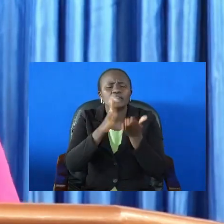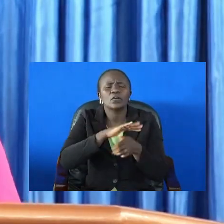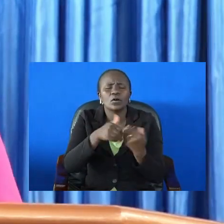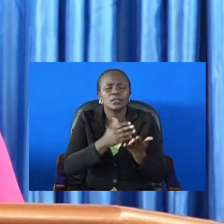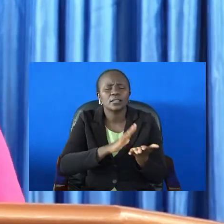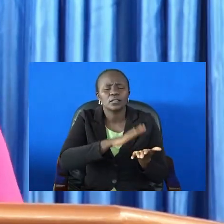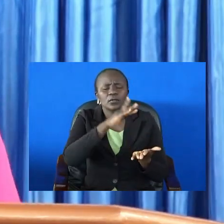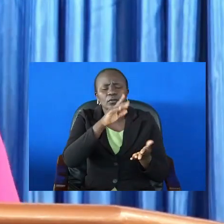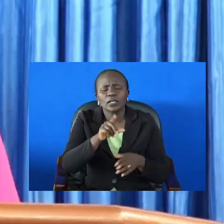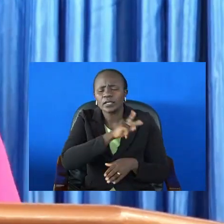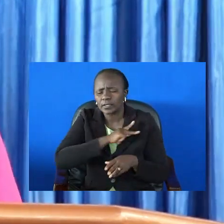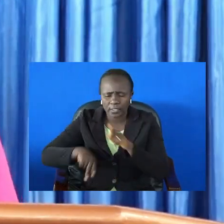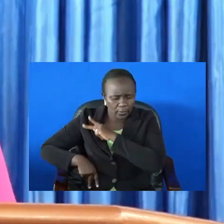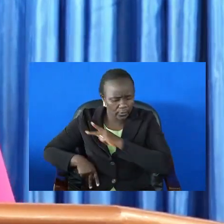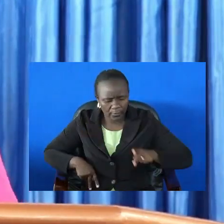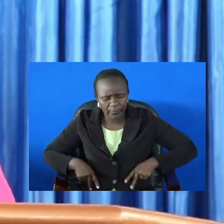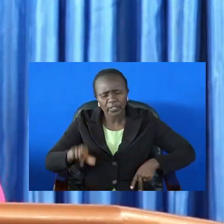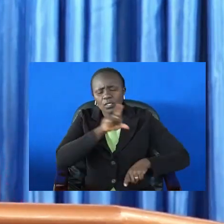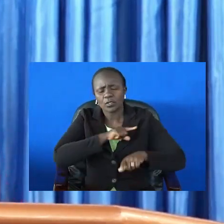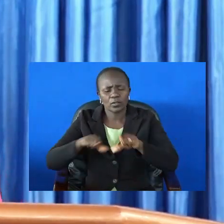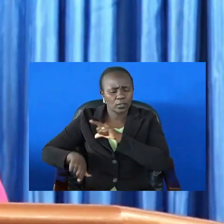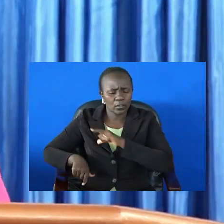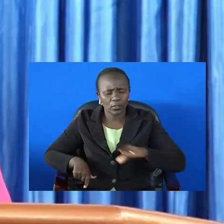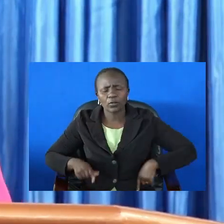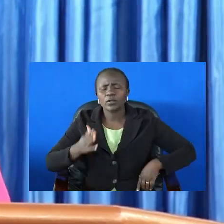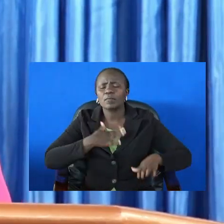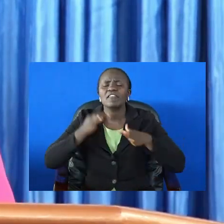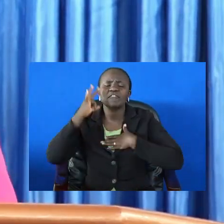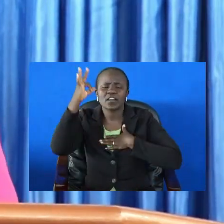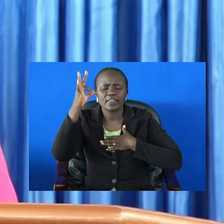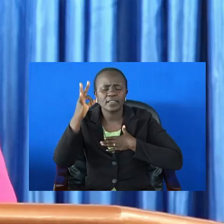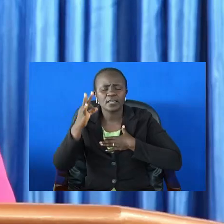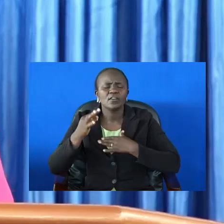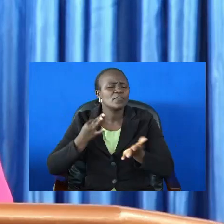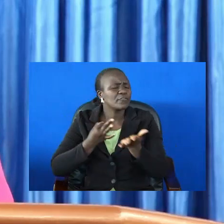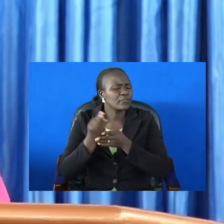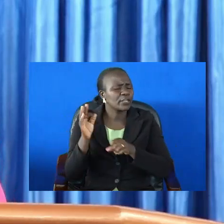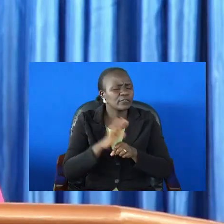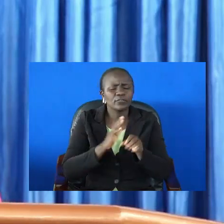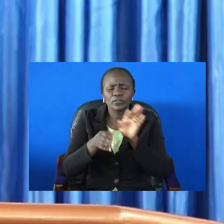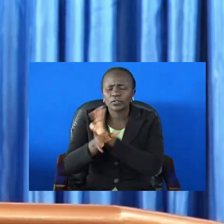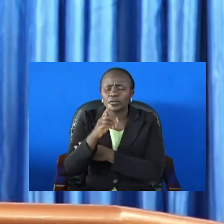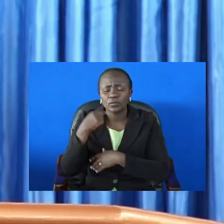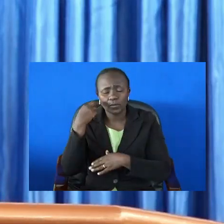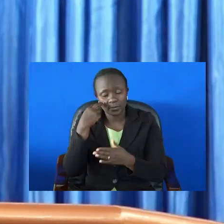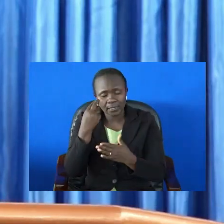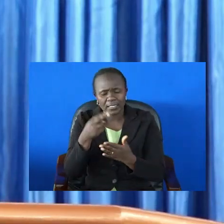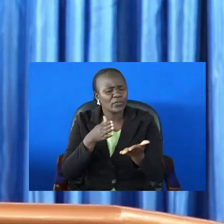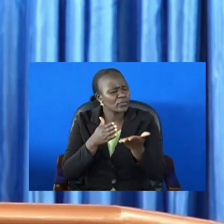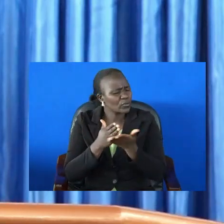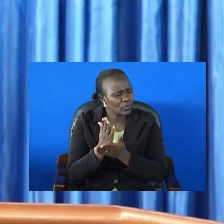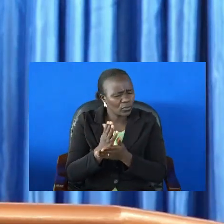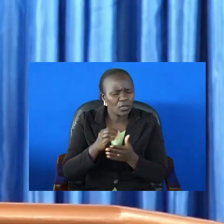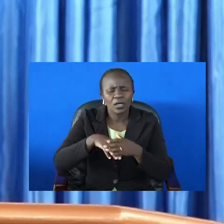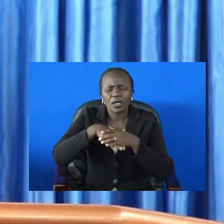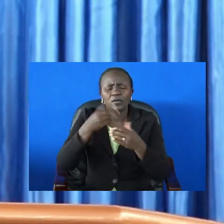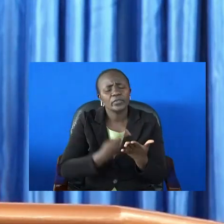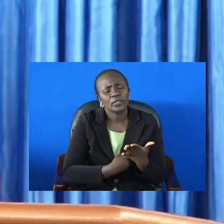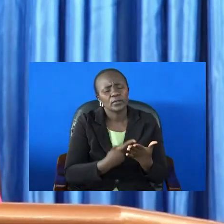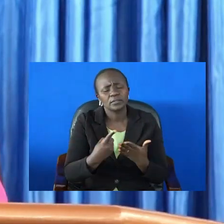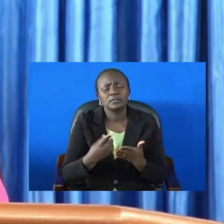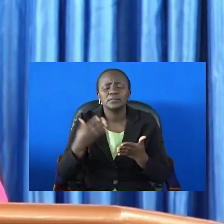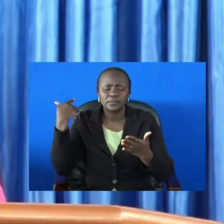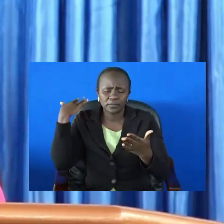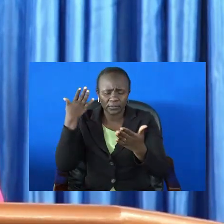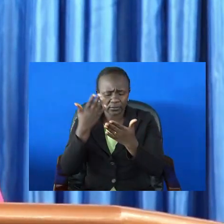glory. You are the King of kings and you are the Lord of lords, O my Father. You are the faithful God who has seen us throughout the week